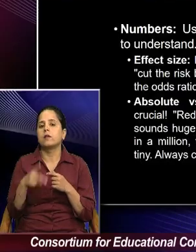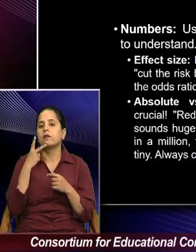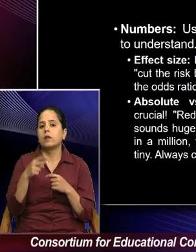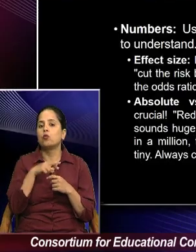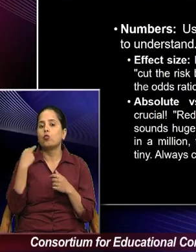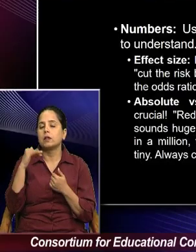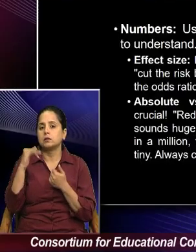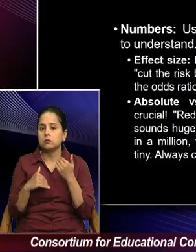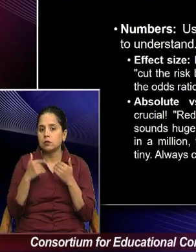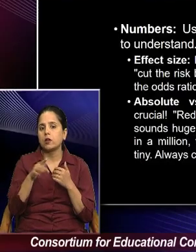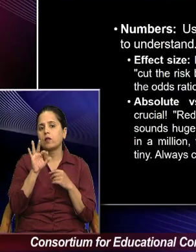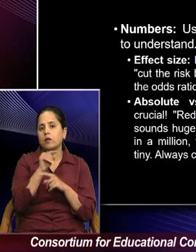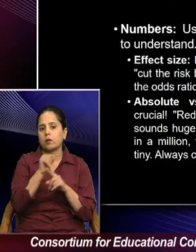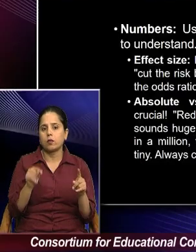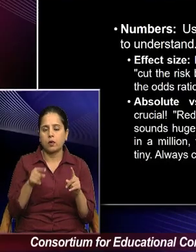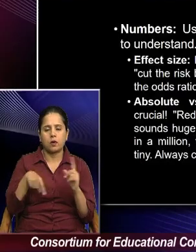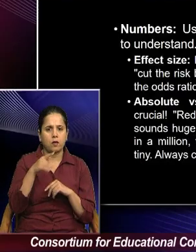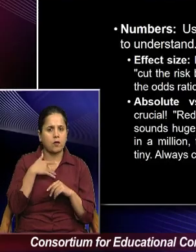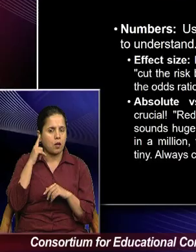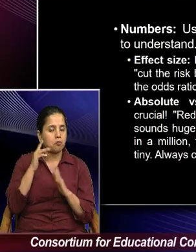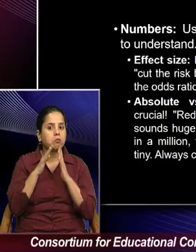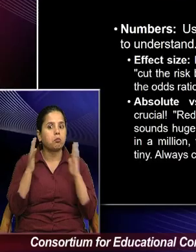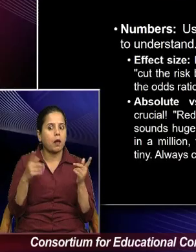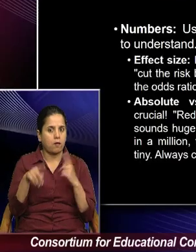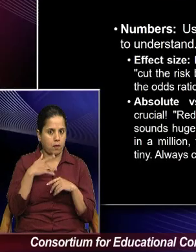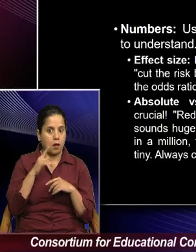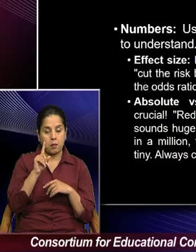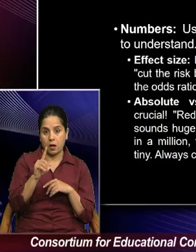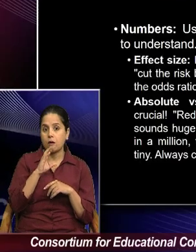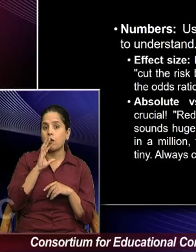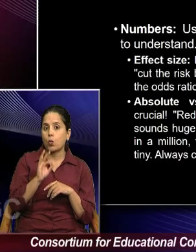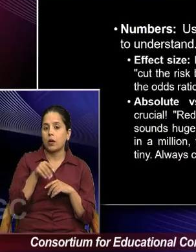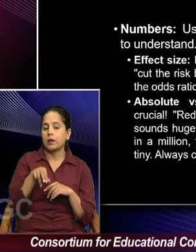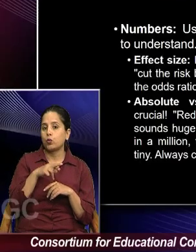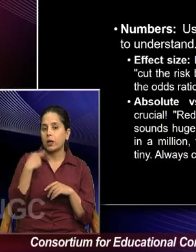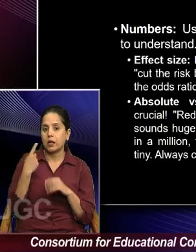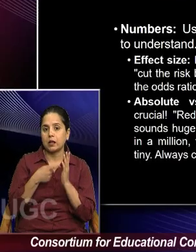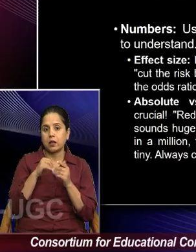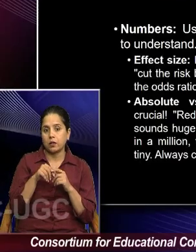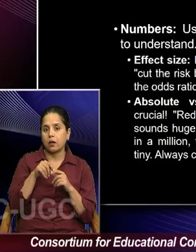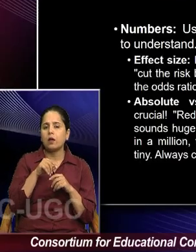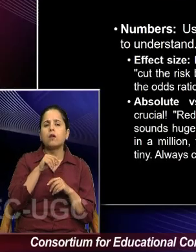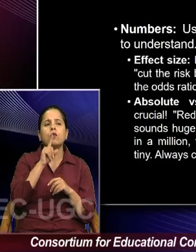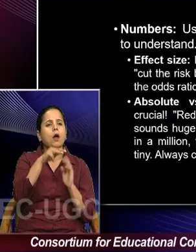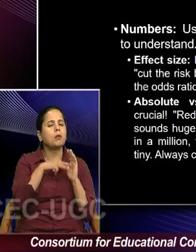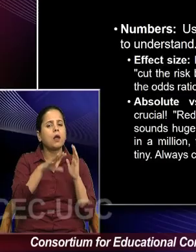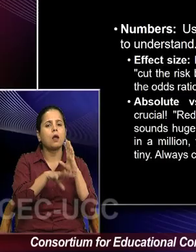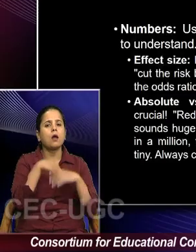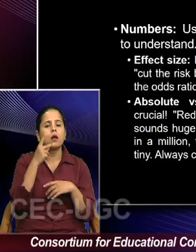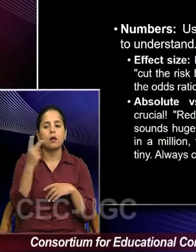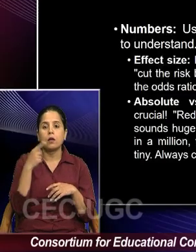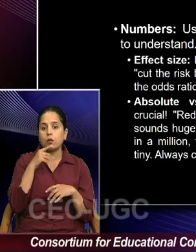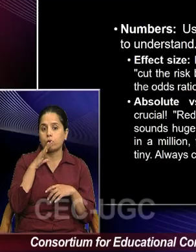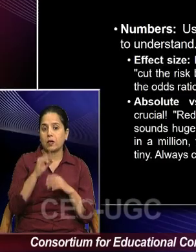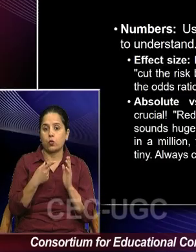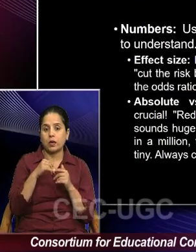by 50% relative sounds huge, but if the original risk was 1 in a million, the absolute risk reduction